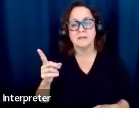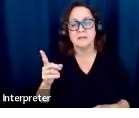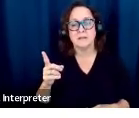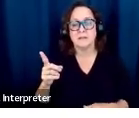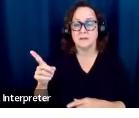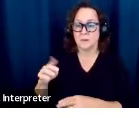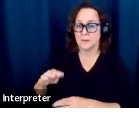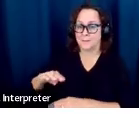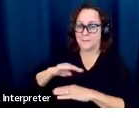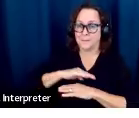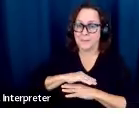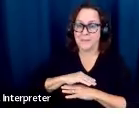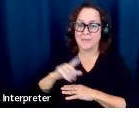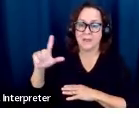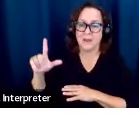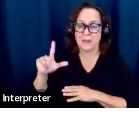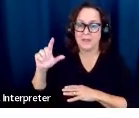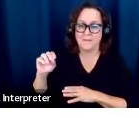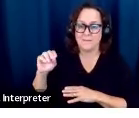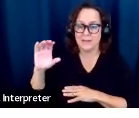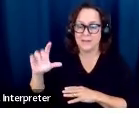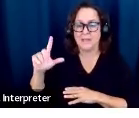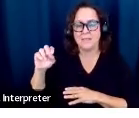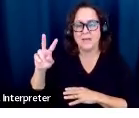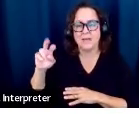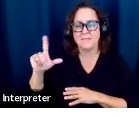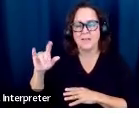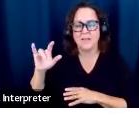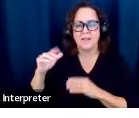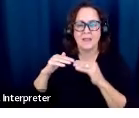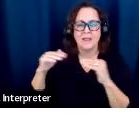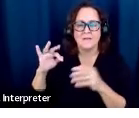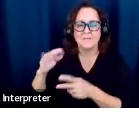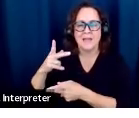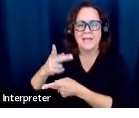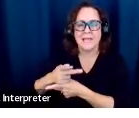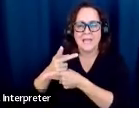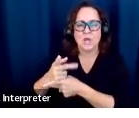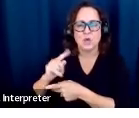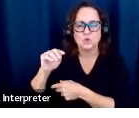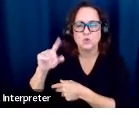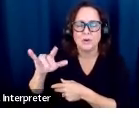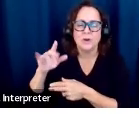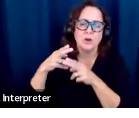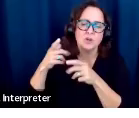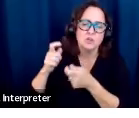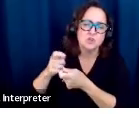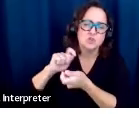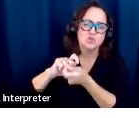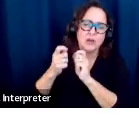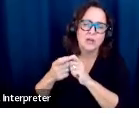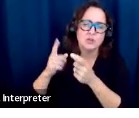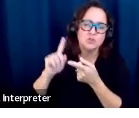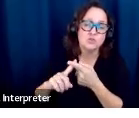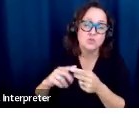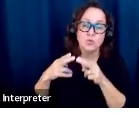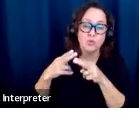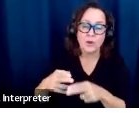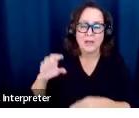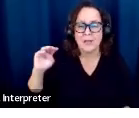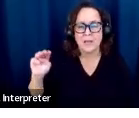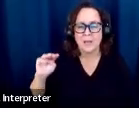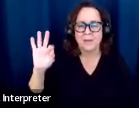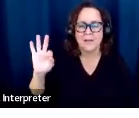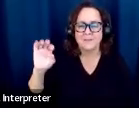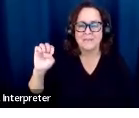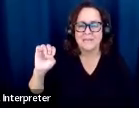meet the level of care tool, which is now changed to the MFEI, which is extremely close to the